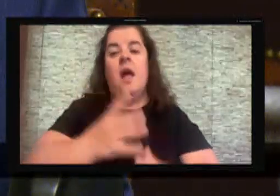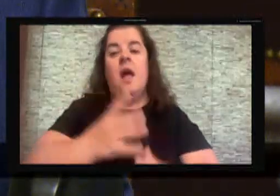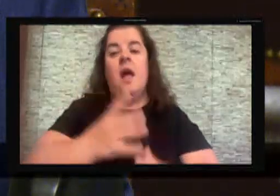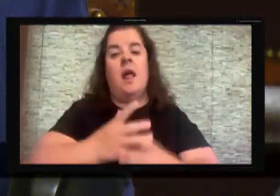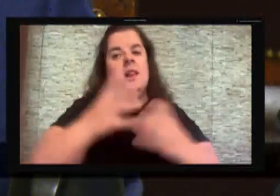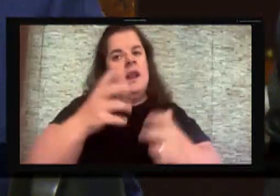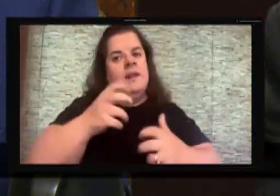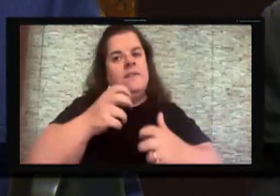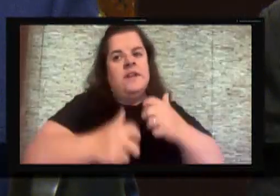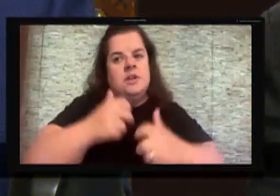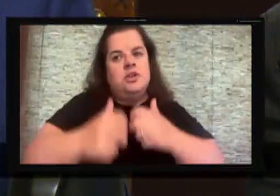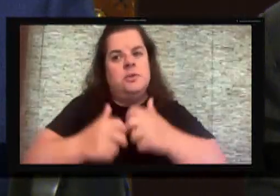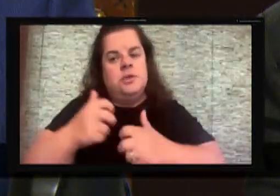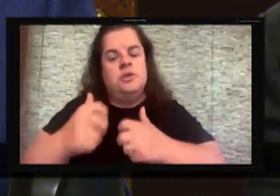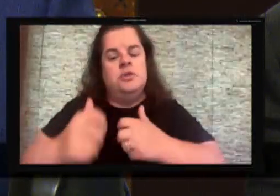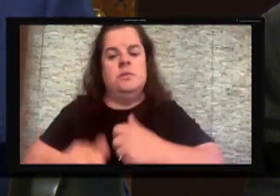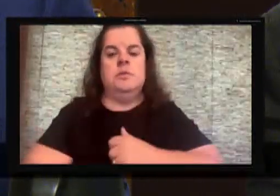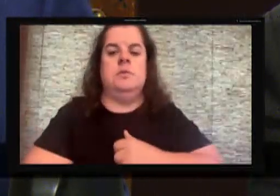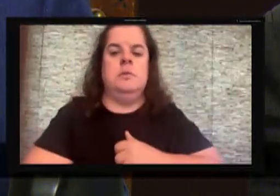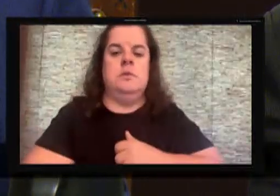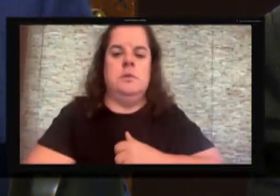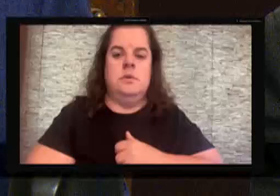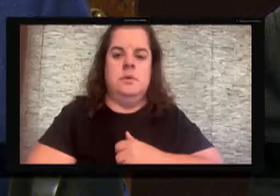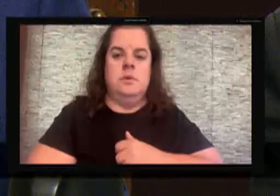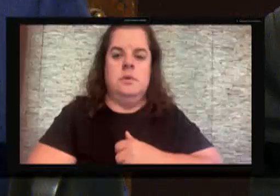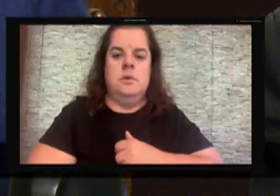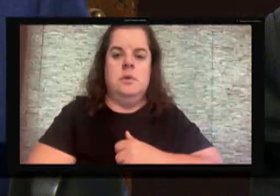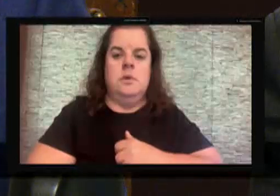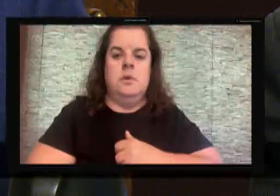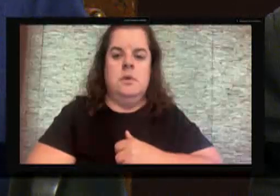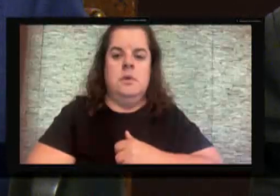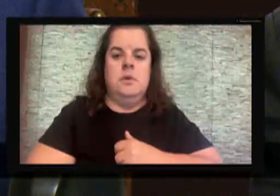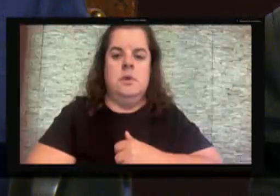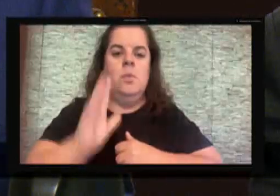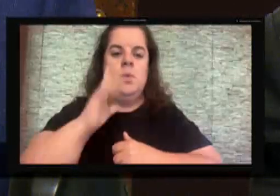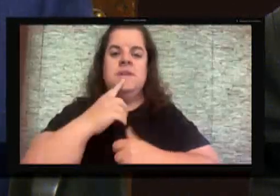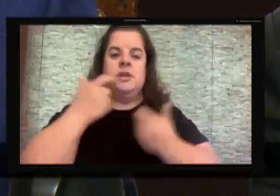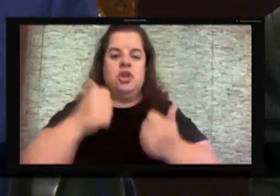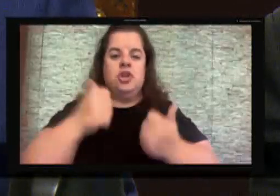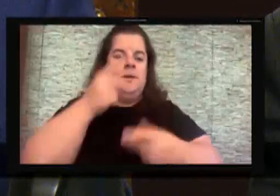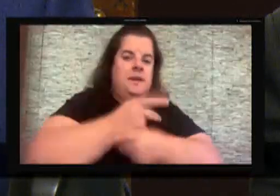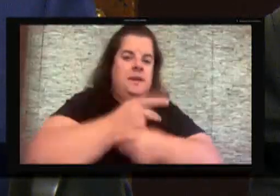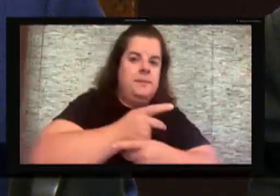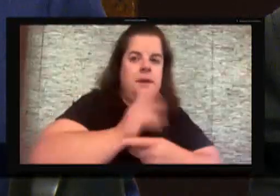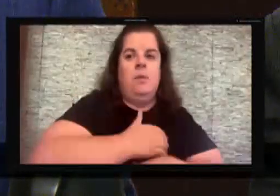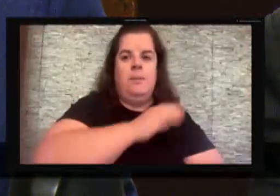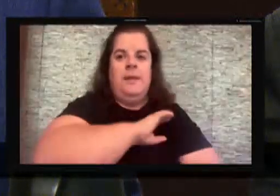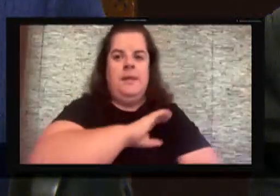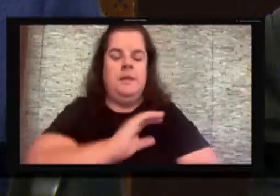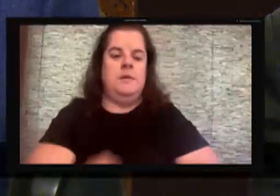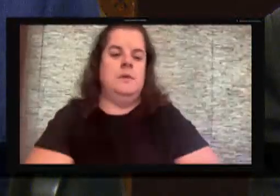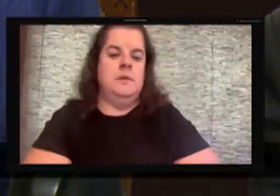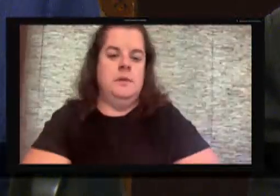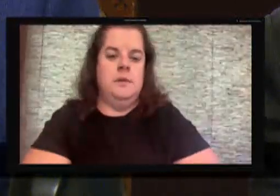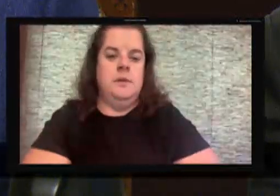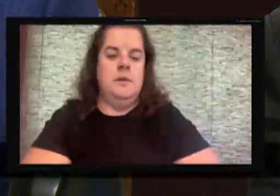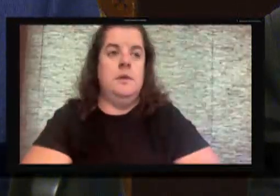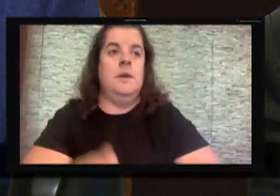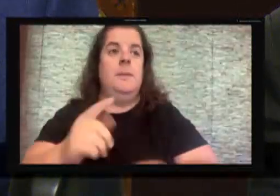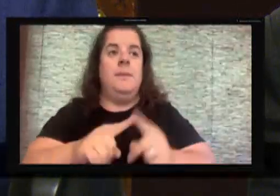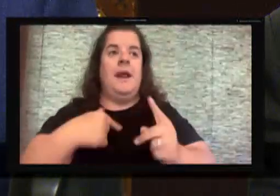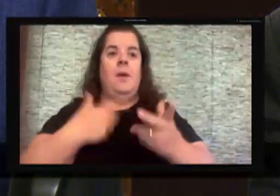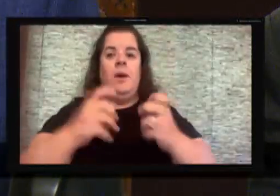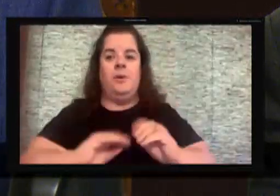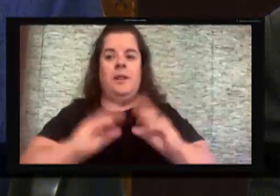say, in trying to retain and keep our police officers. But I just really wanted to be clear on a few things. 900